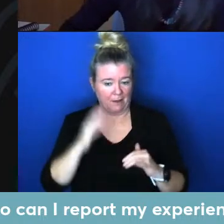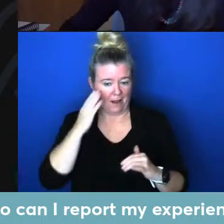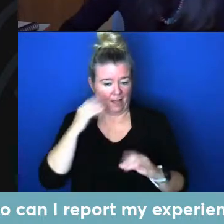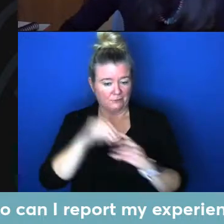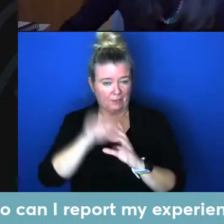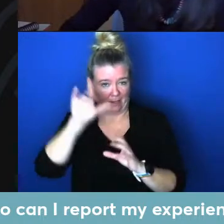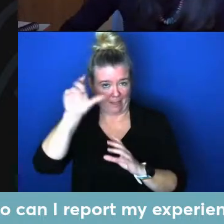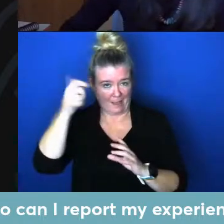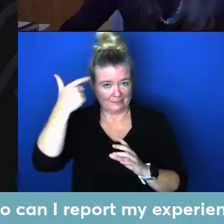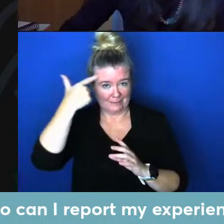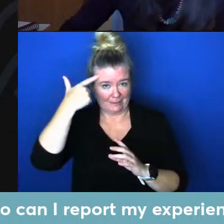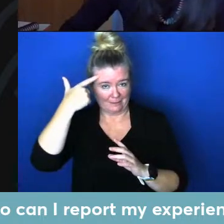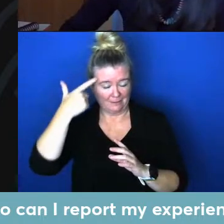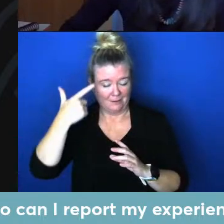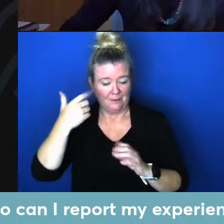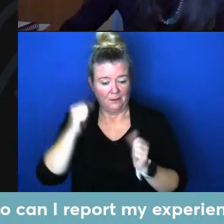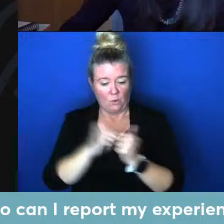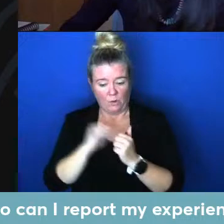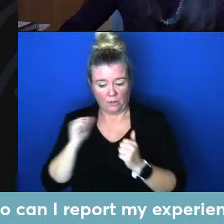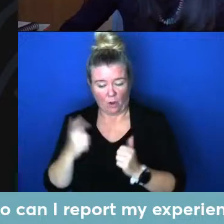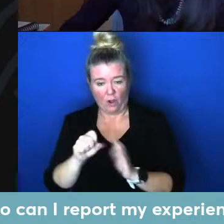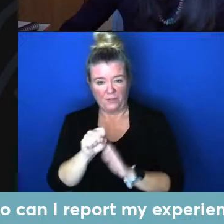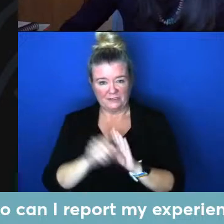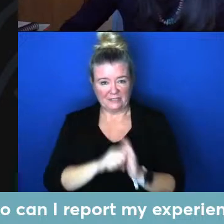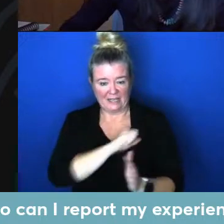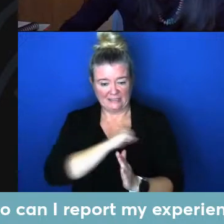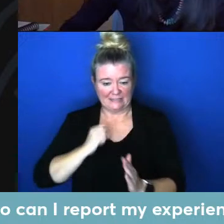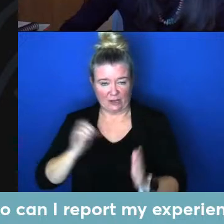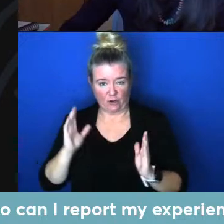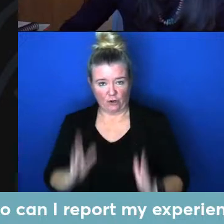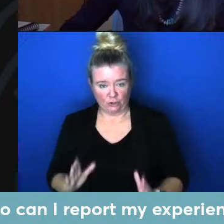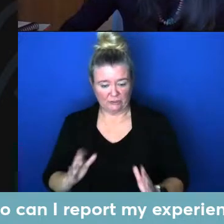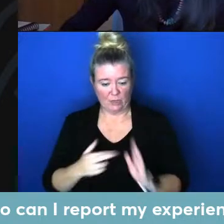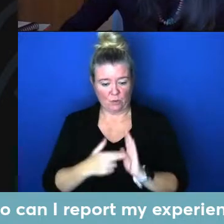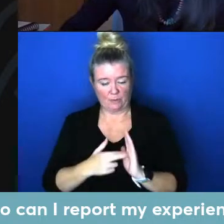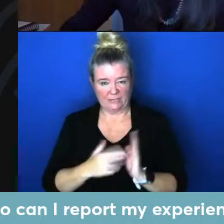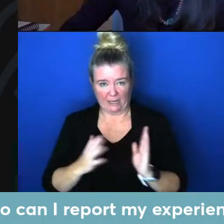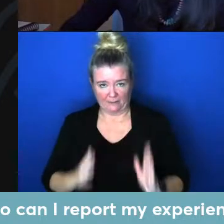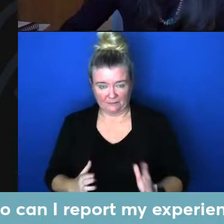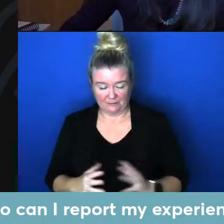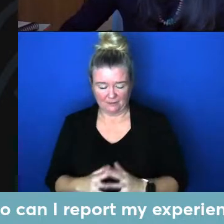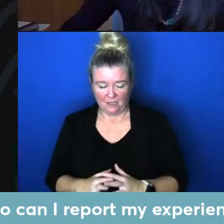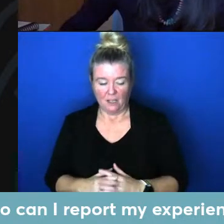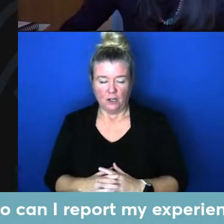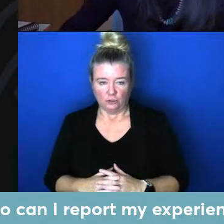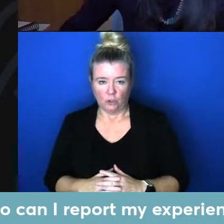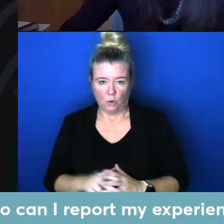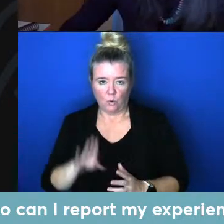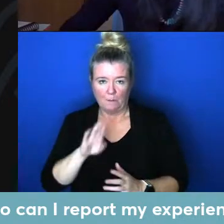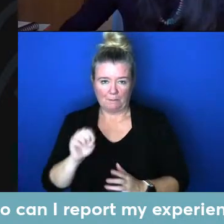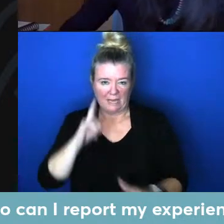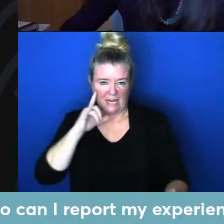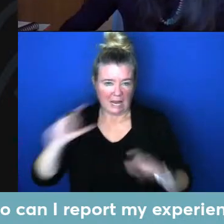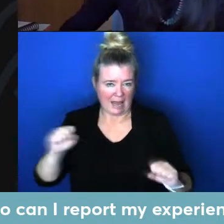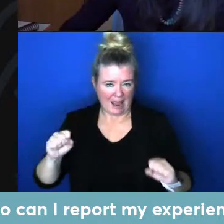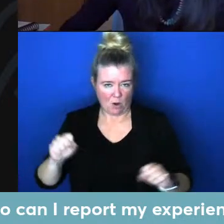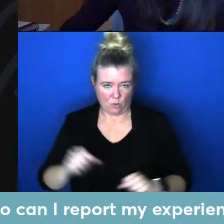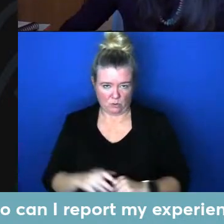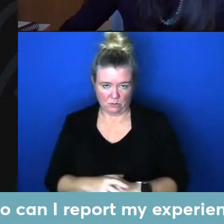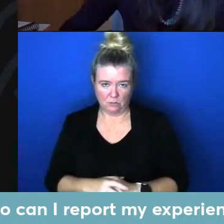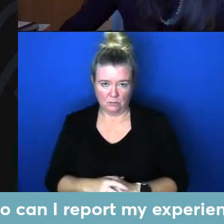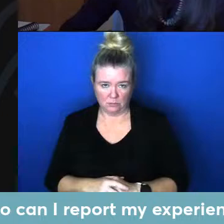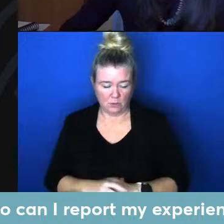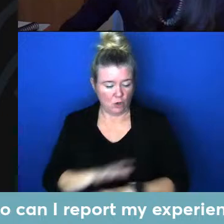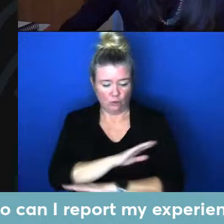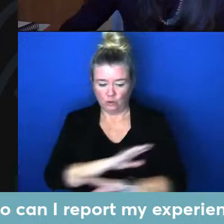Lansing among all the senators, state senators and state representatives. So just be loud, squeaky, don't